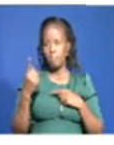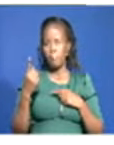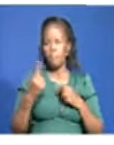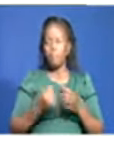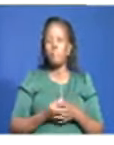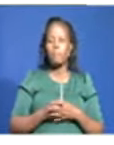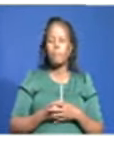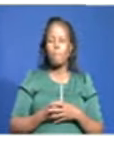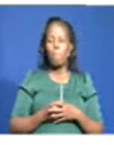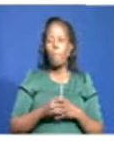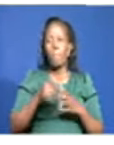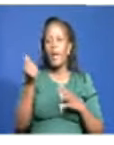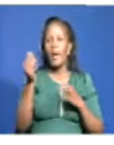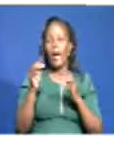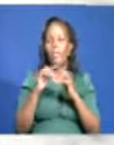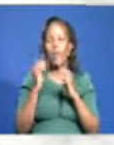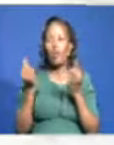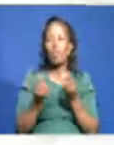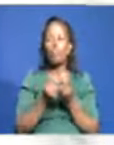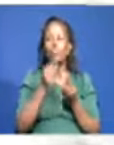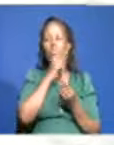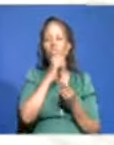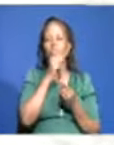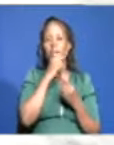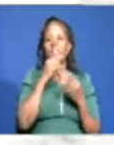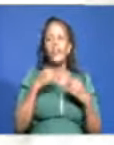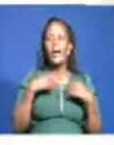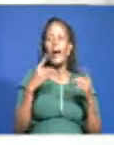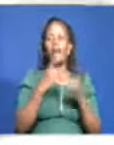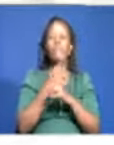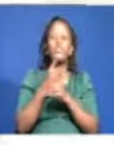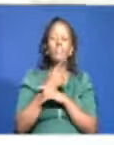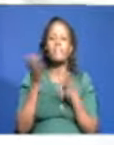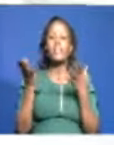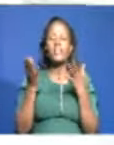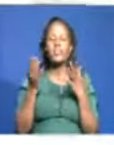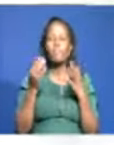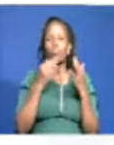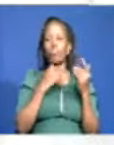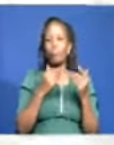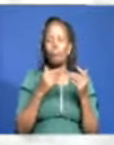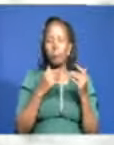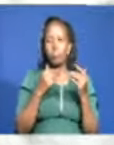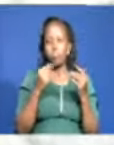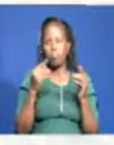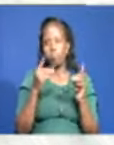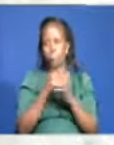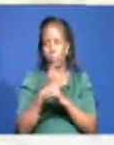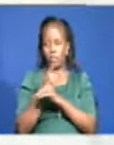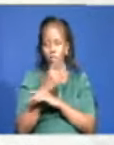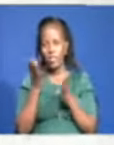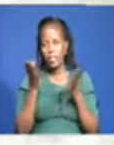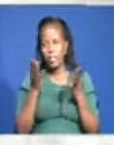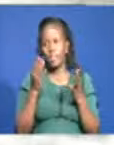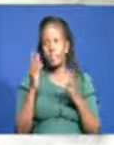Another group of men stage a mock fight involving traditional carved Arabic swords, all dancing systematically to the beat